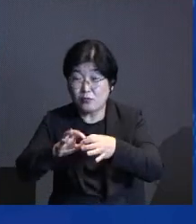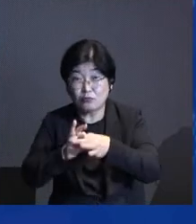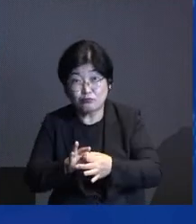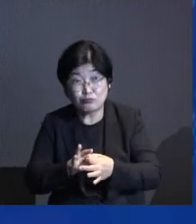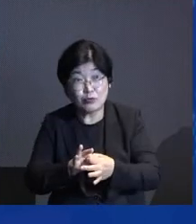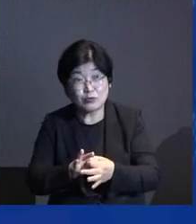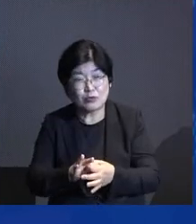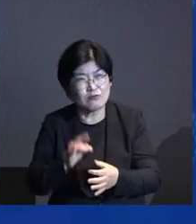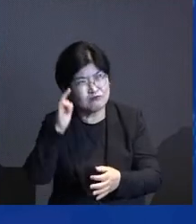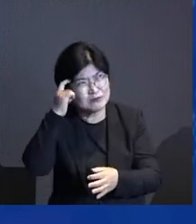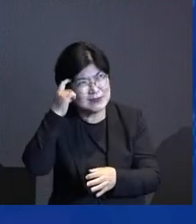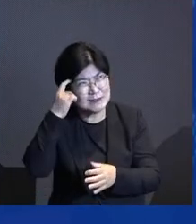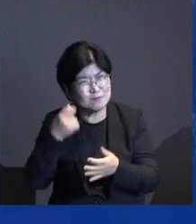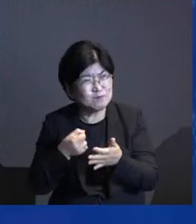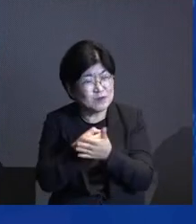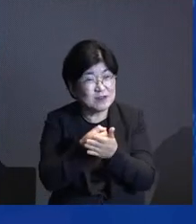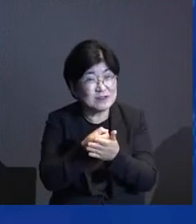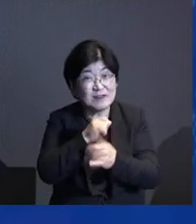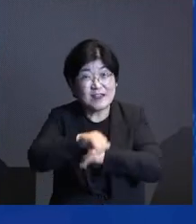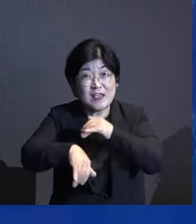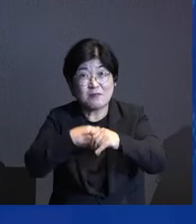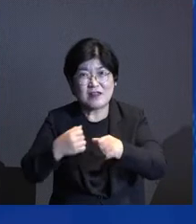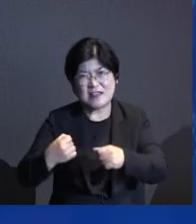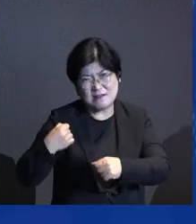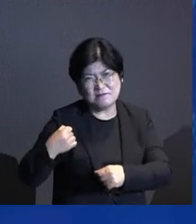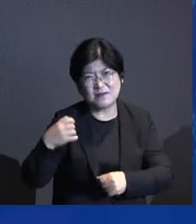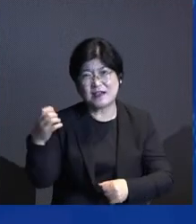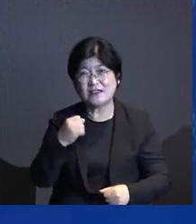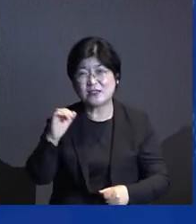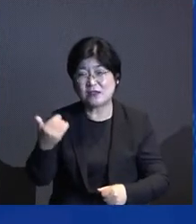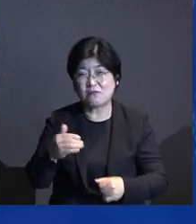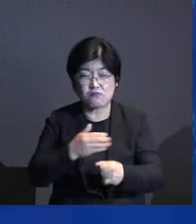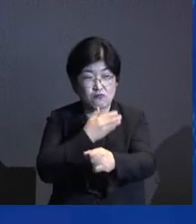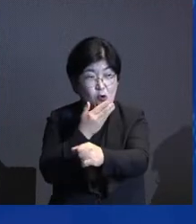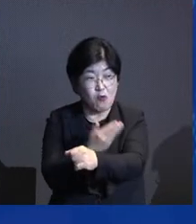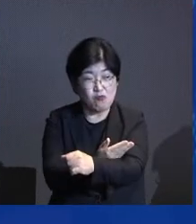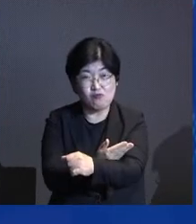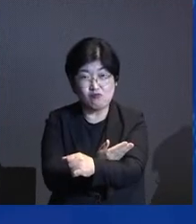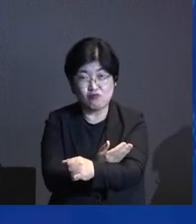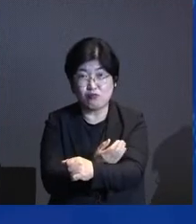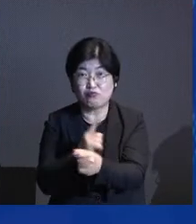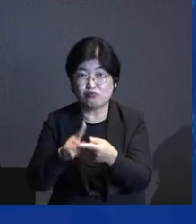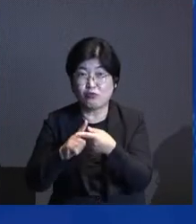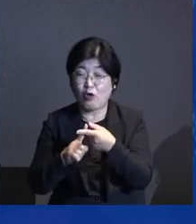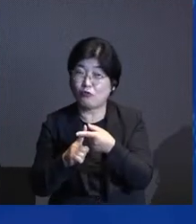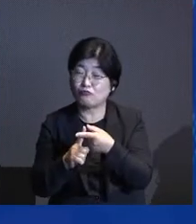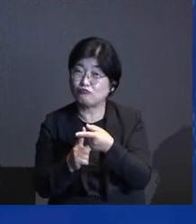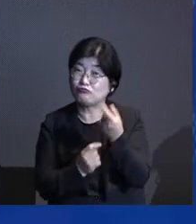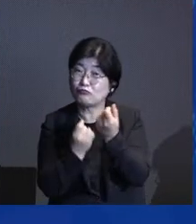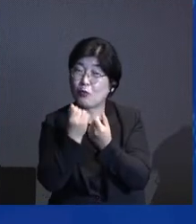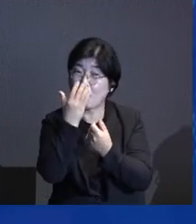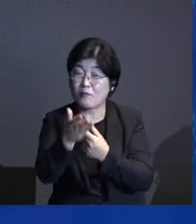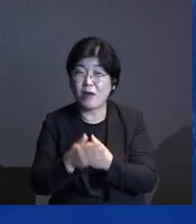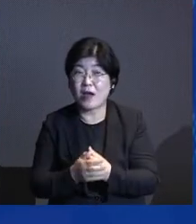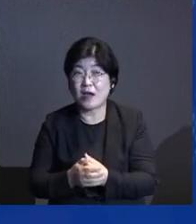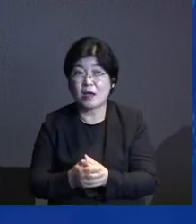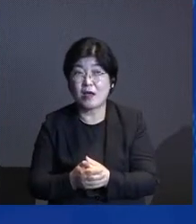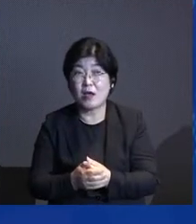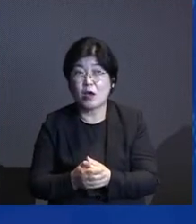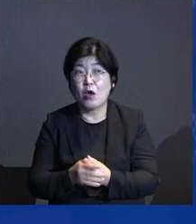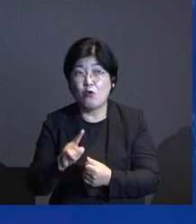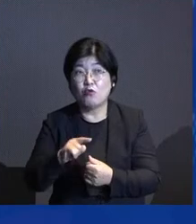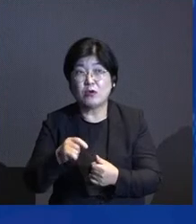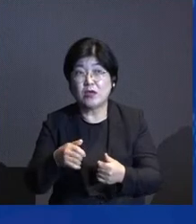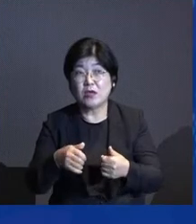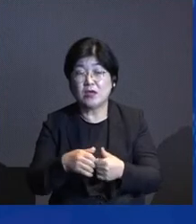participate in decision-making and to claim their rights. And as experienced in the Dreamlike Neighborhood project, the best